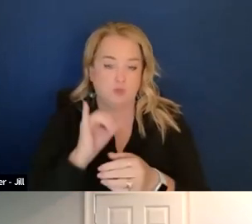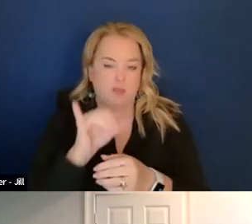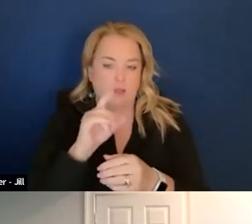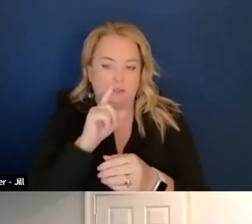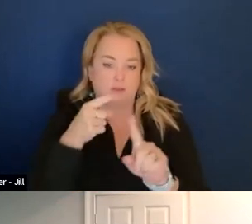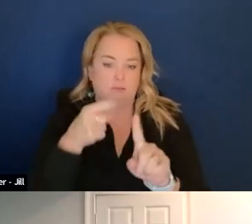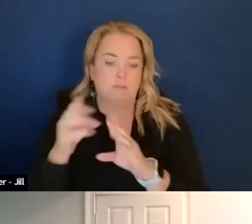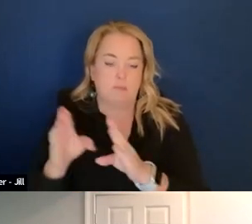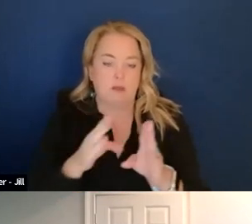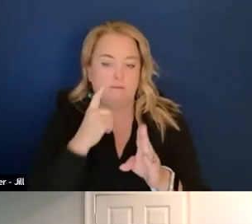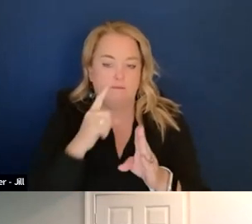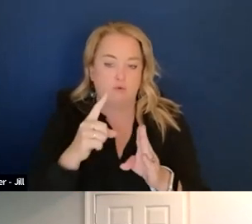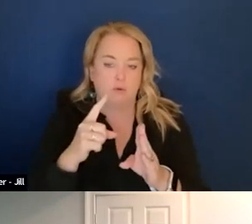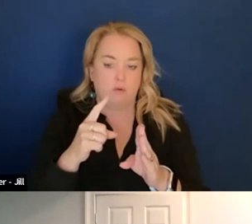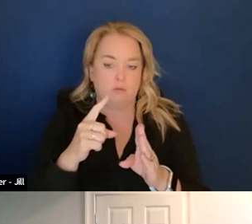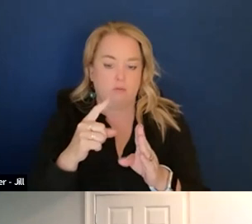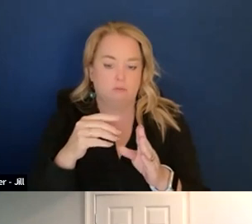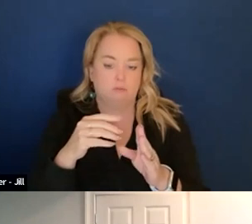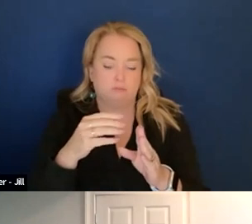over the next couple of weeks.